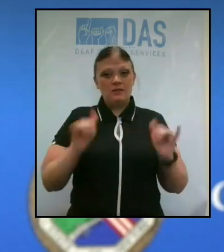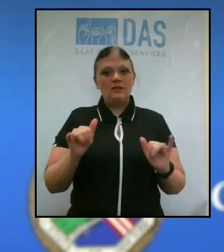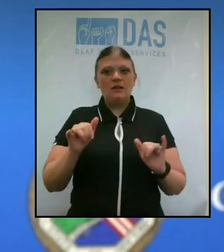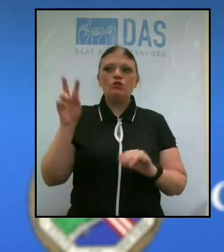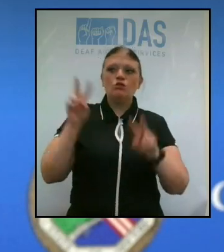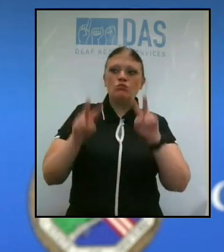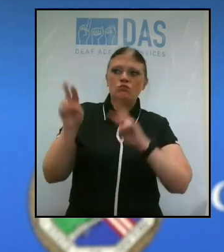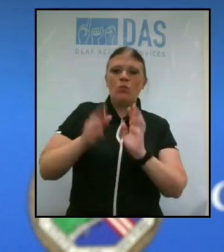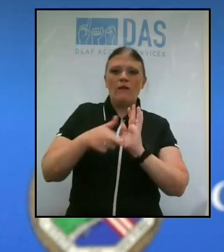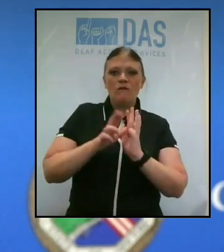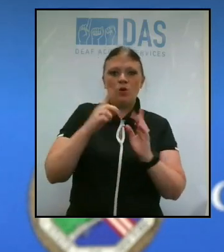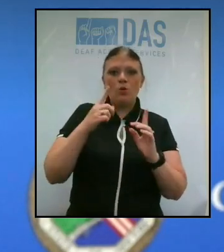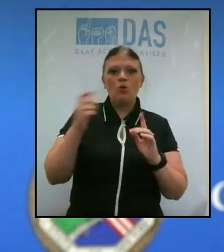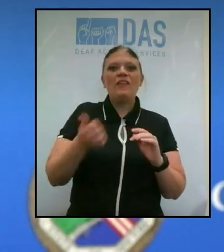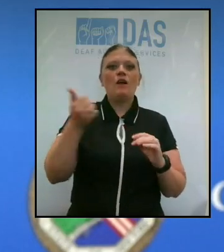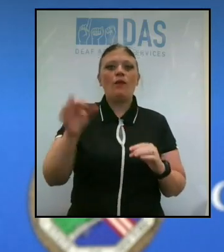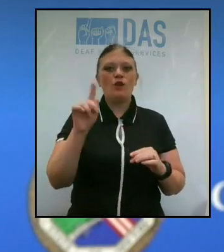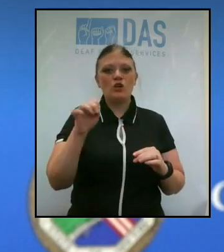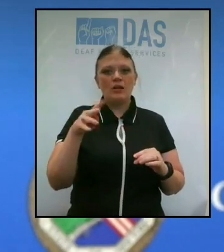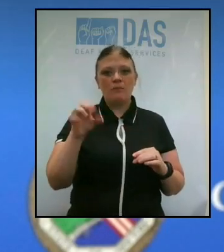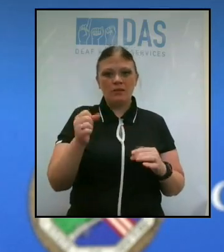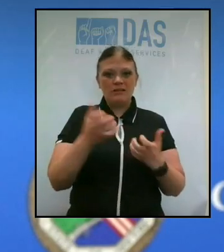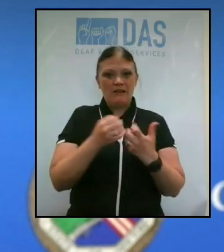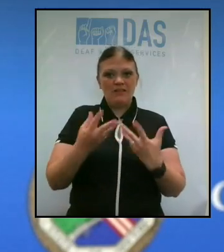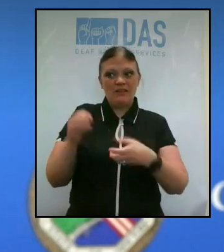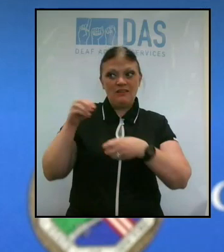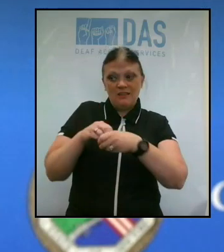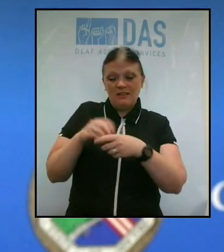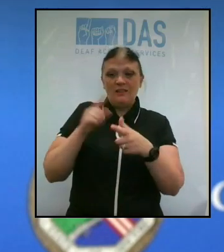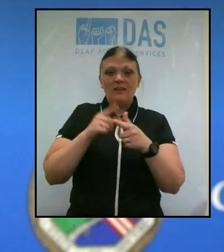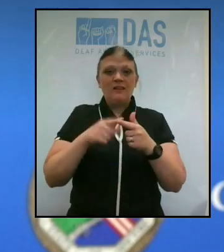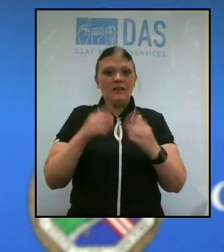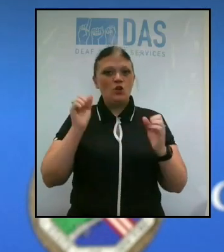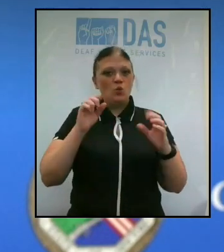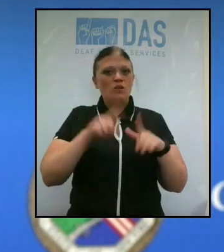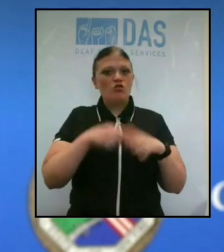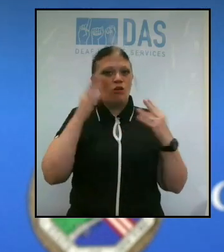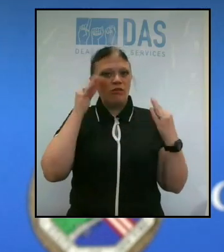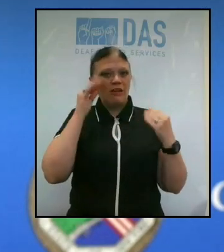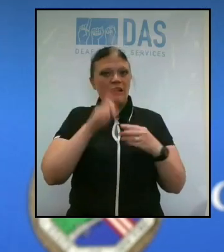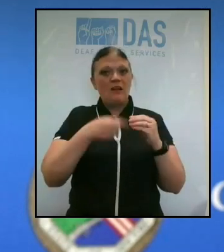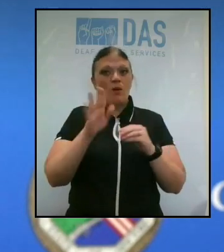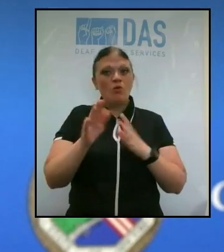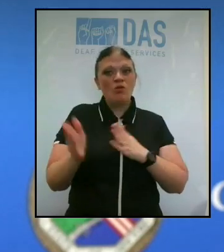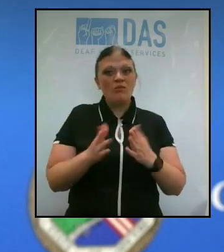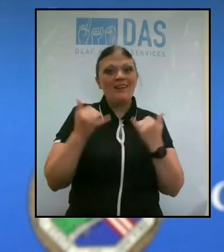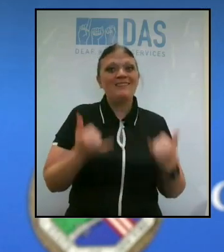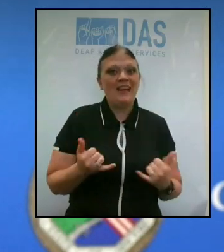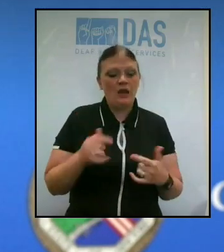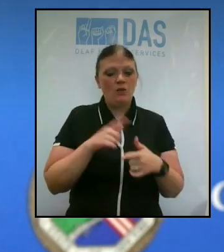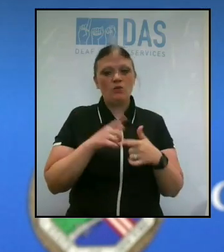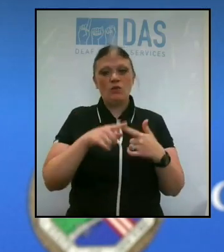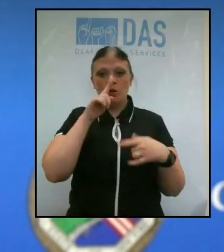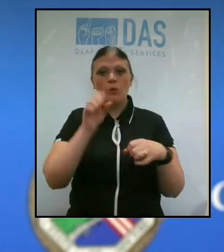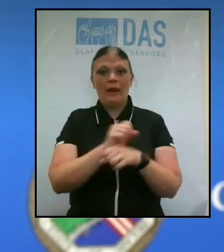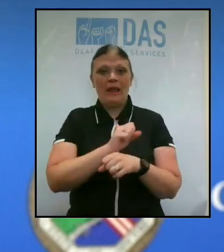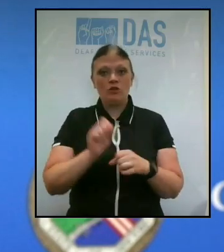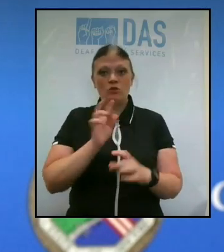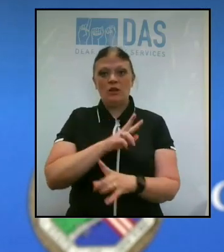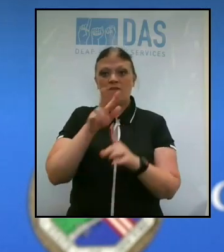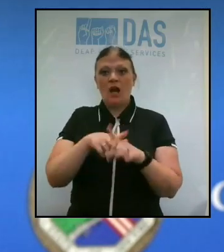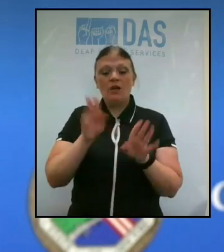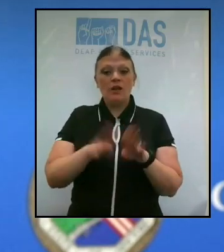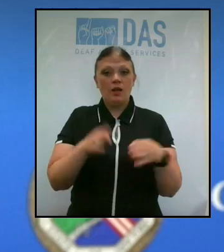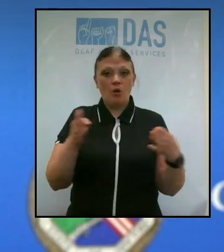a look at what the other templates have and start thinking about putting together a plan so when phase two comes, you can actually be the one that